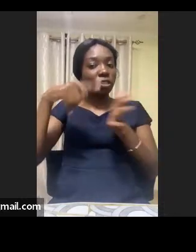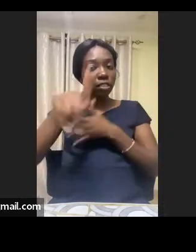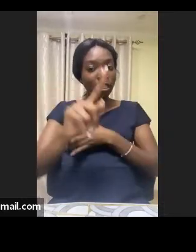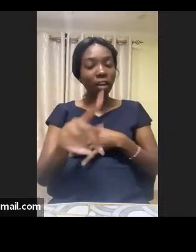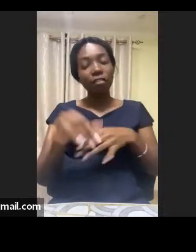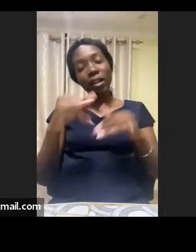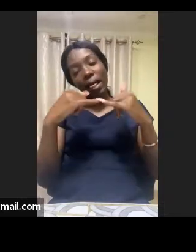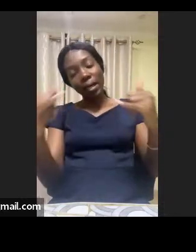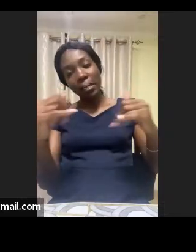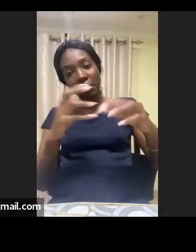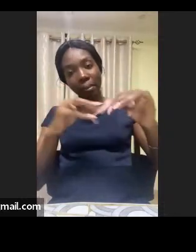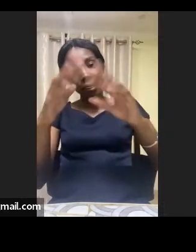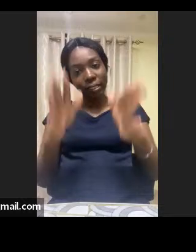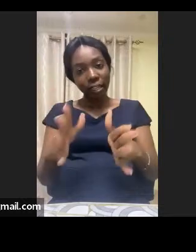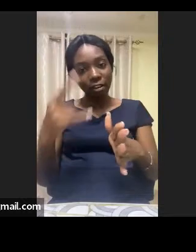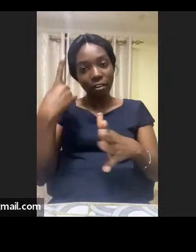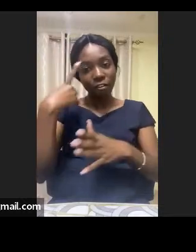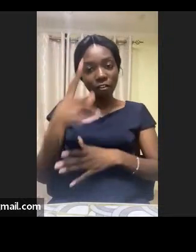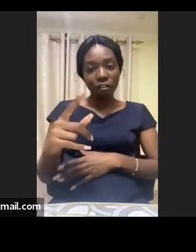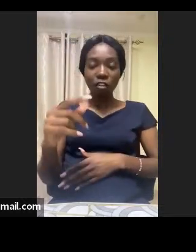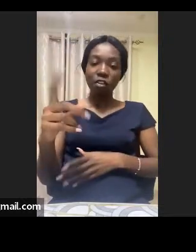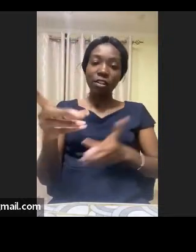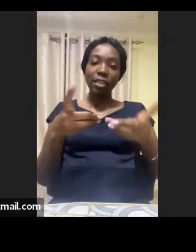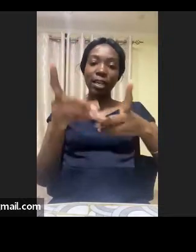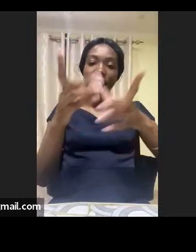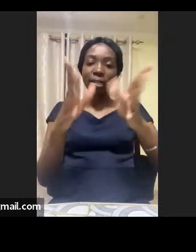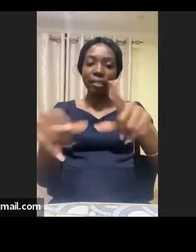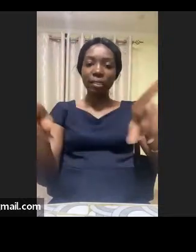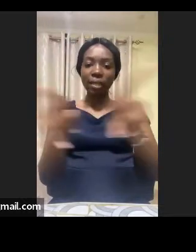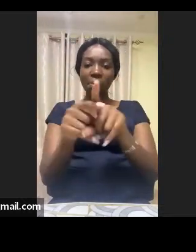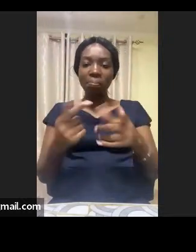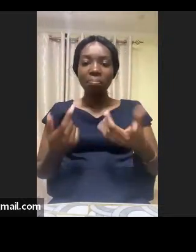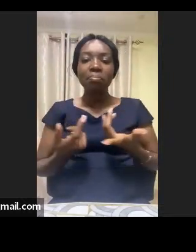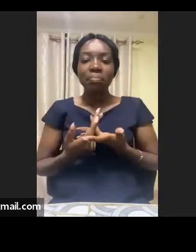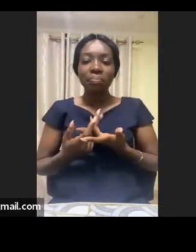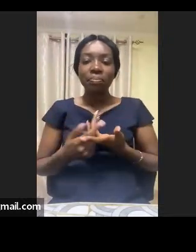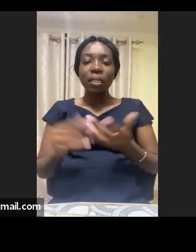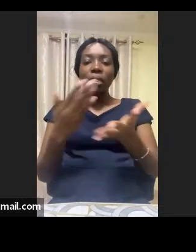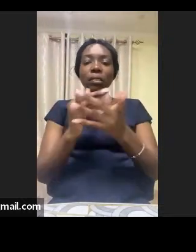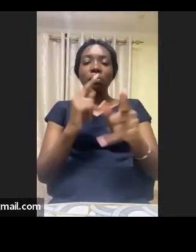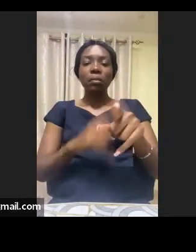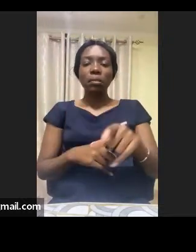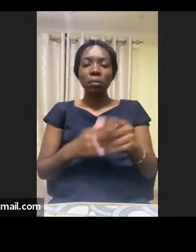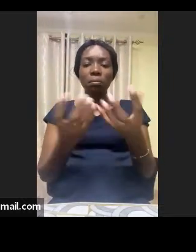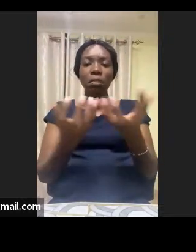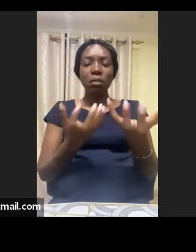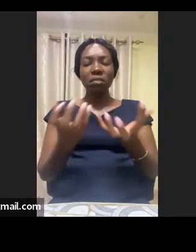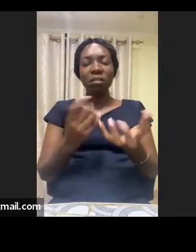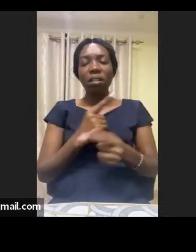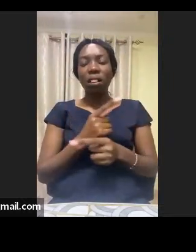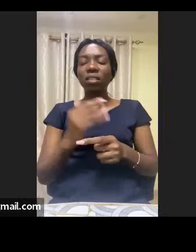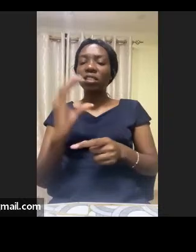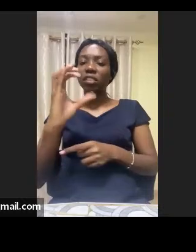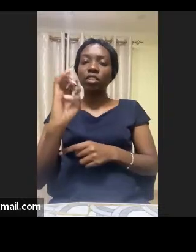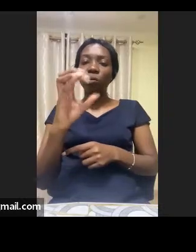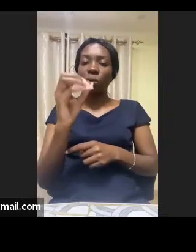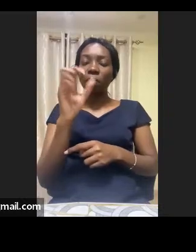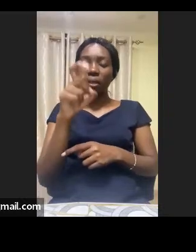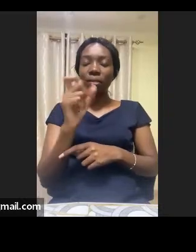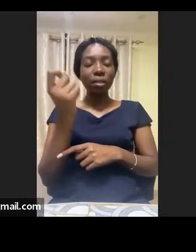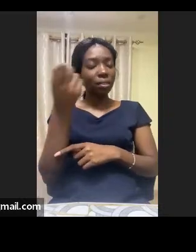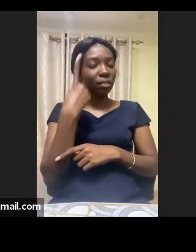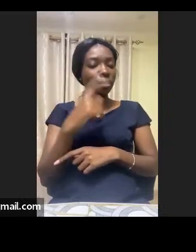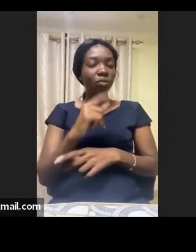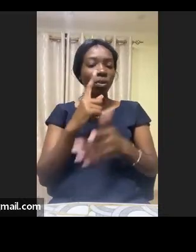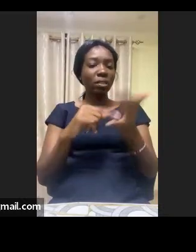managers, sign up for your directors, by the way. Sometimes those business owners, the CEOs, really need to understand what you're talking about when